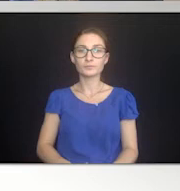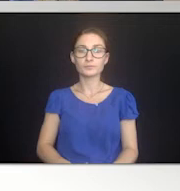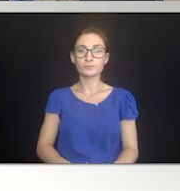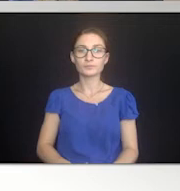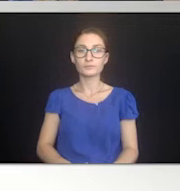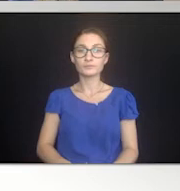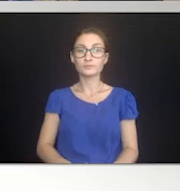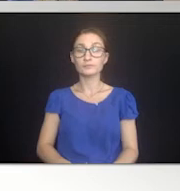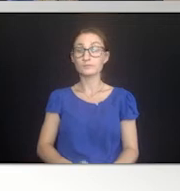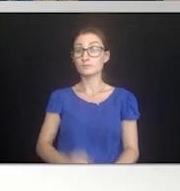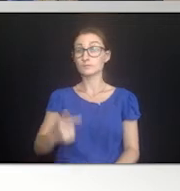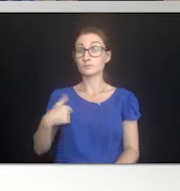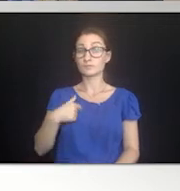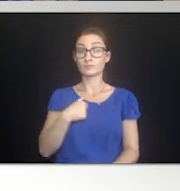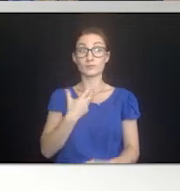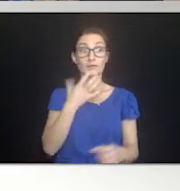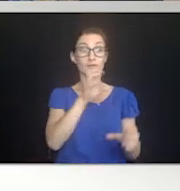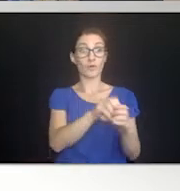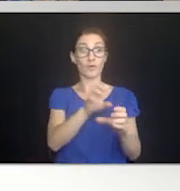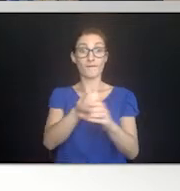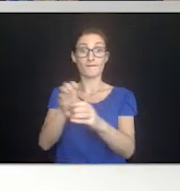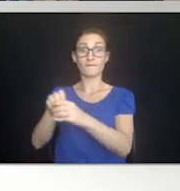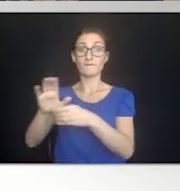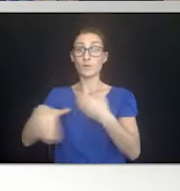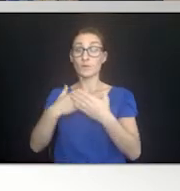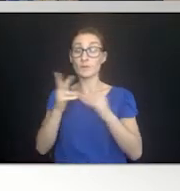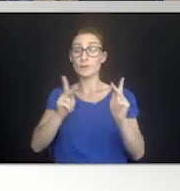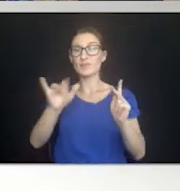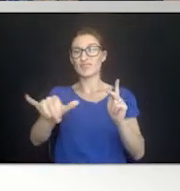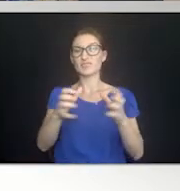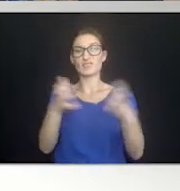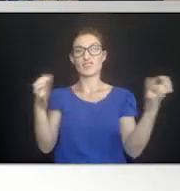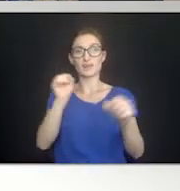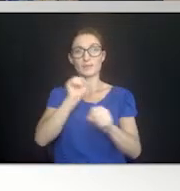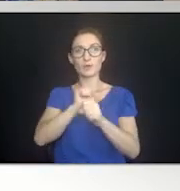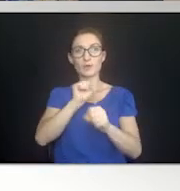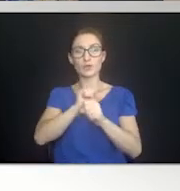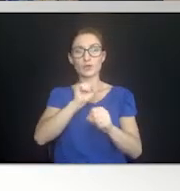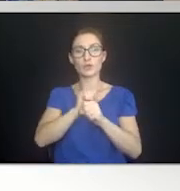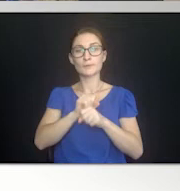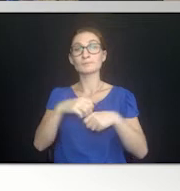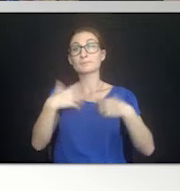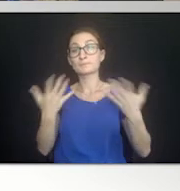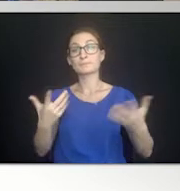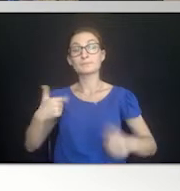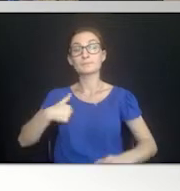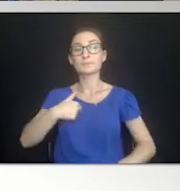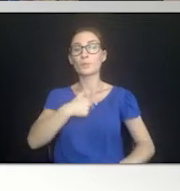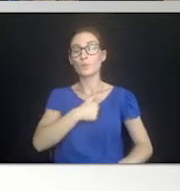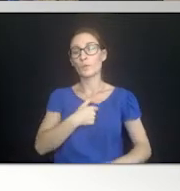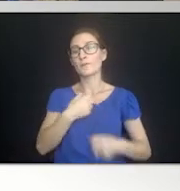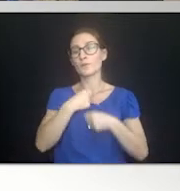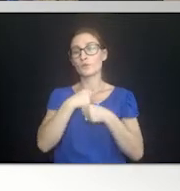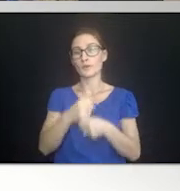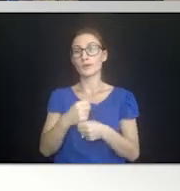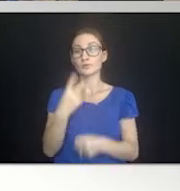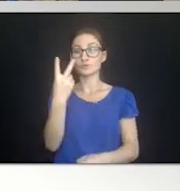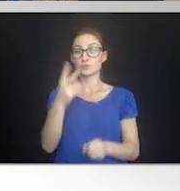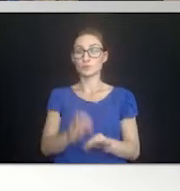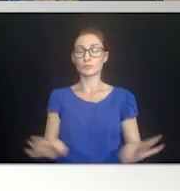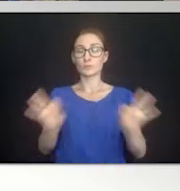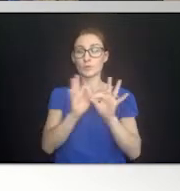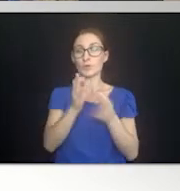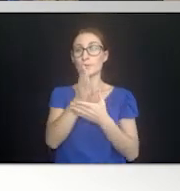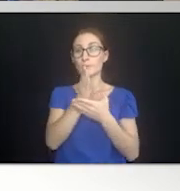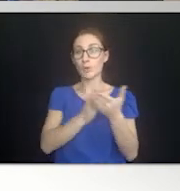having to be involved with all these people is a voluminous amount of work. Hence, we created two important parts